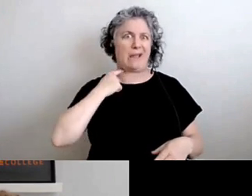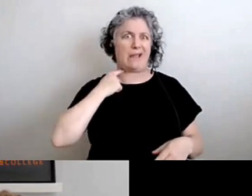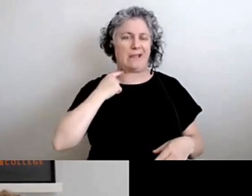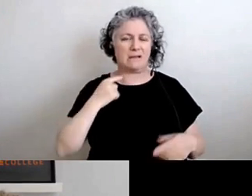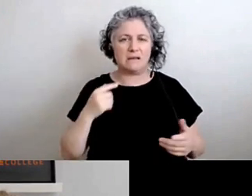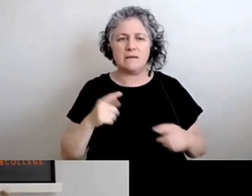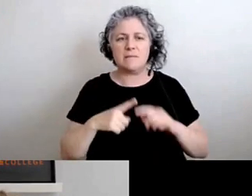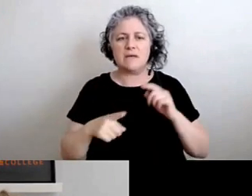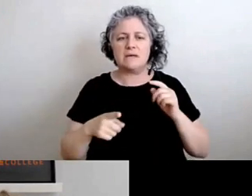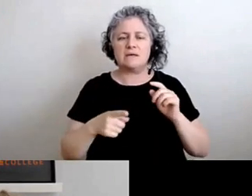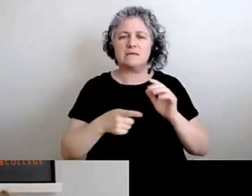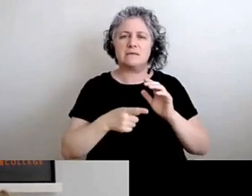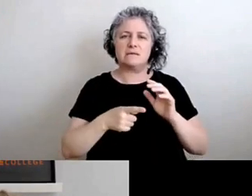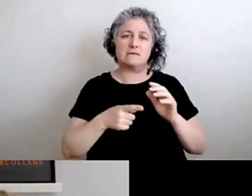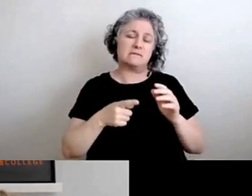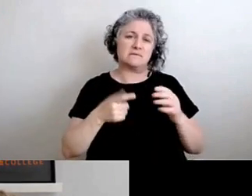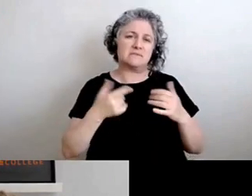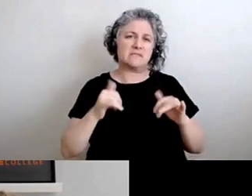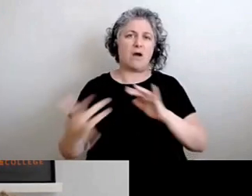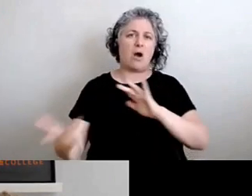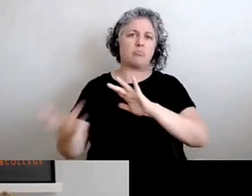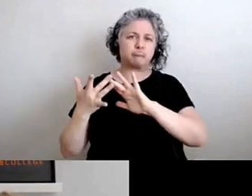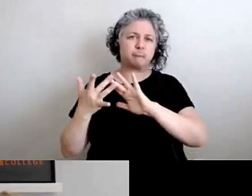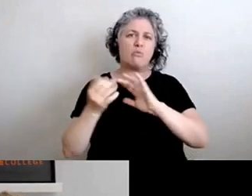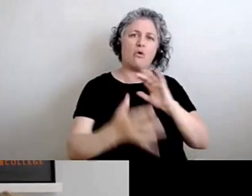2 forms of contact.